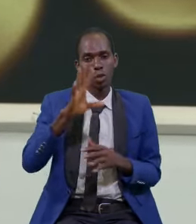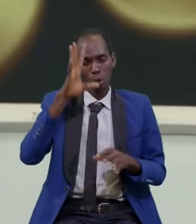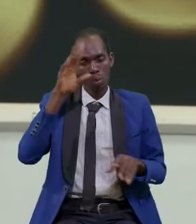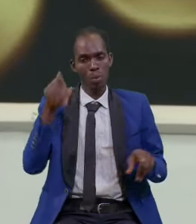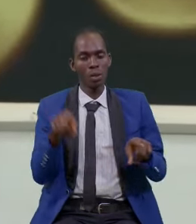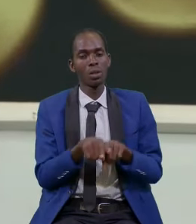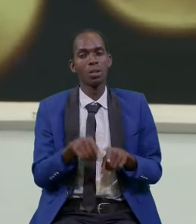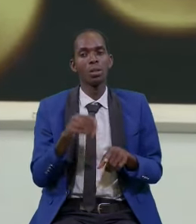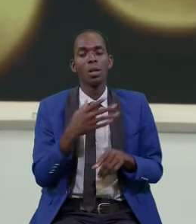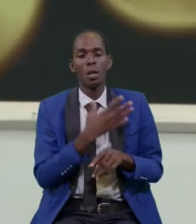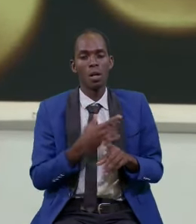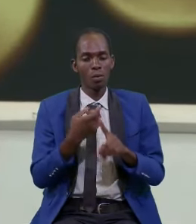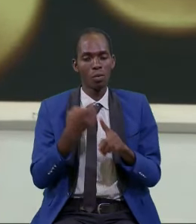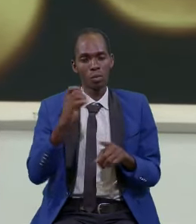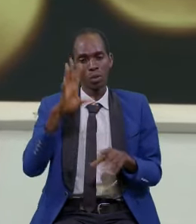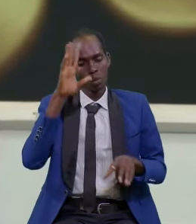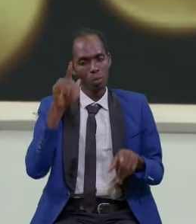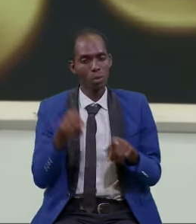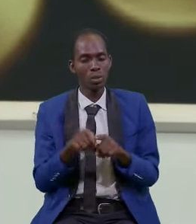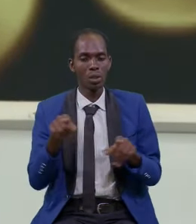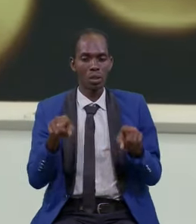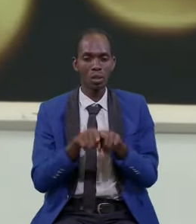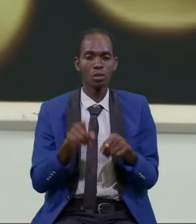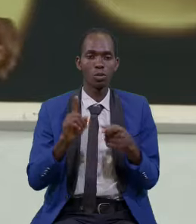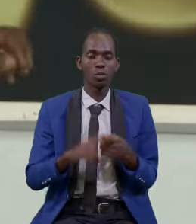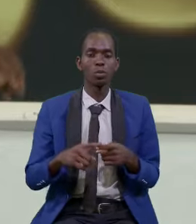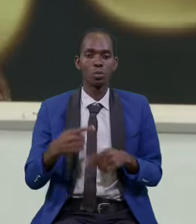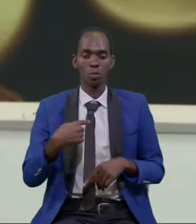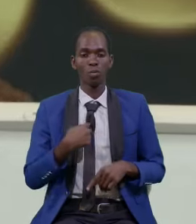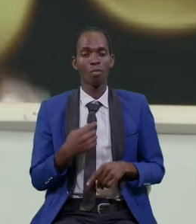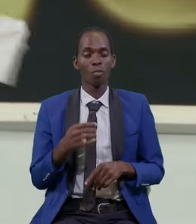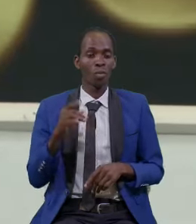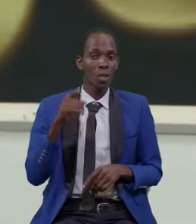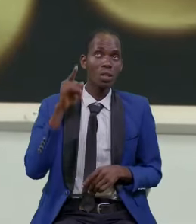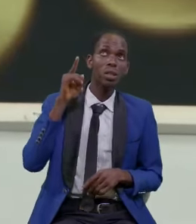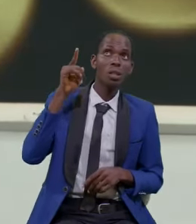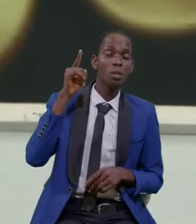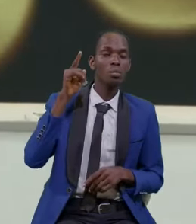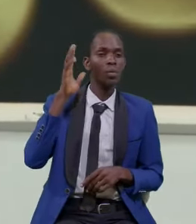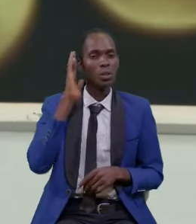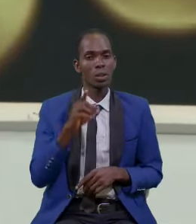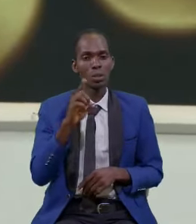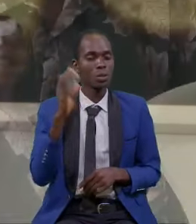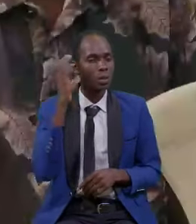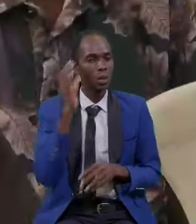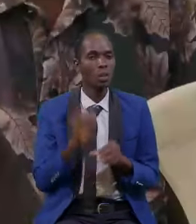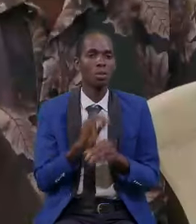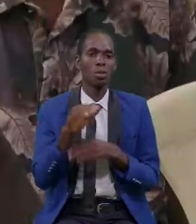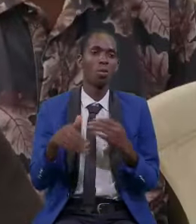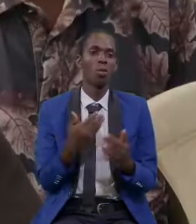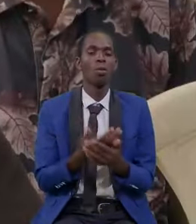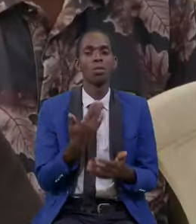like unto me. Him shall ye hear in all things.